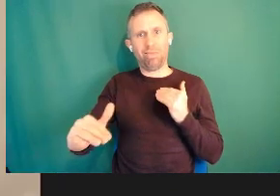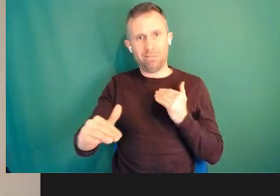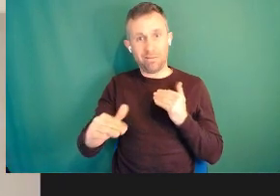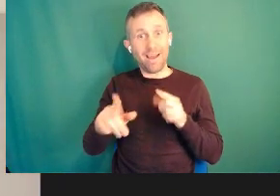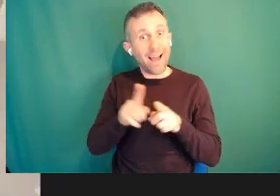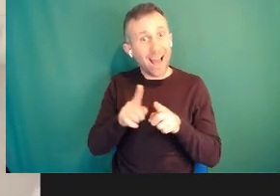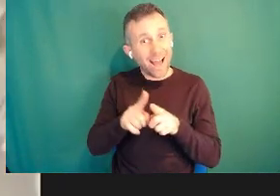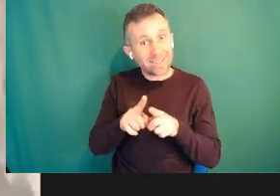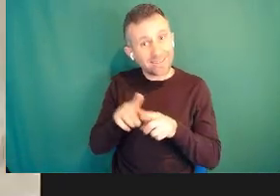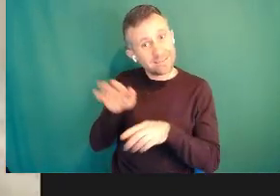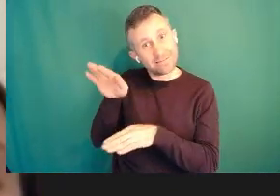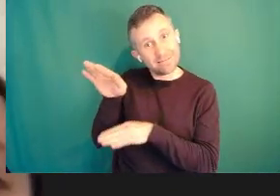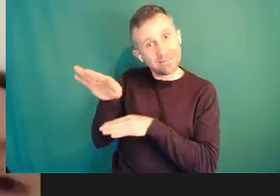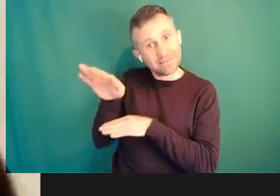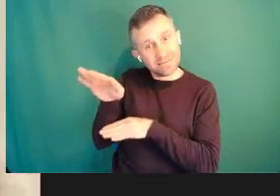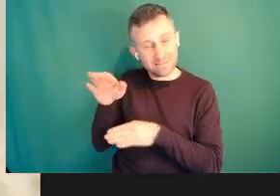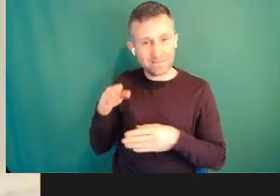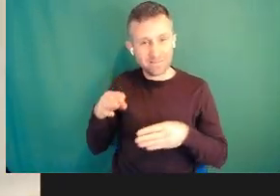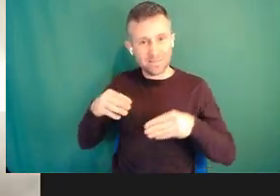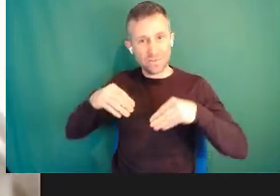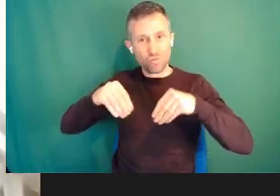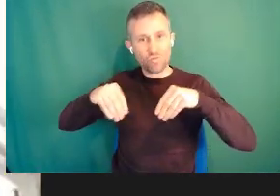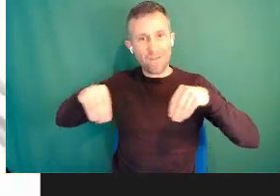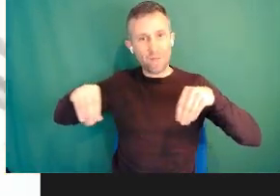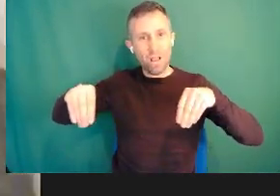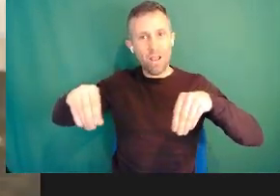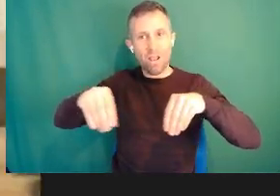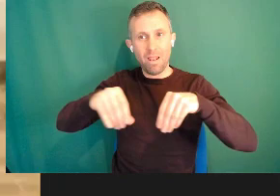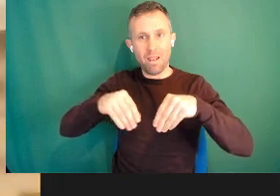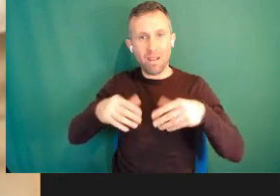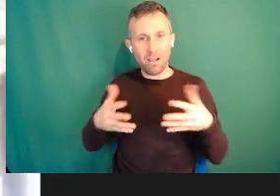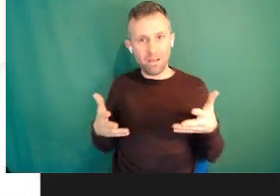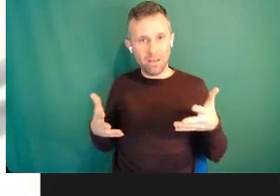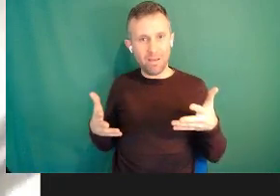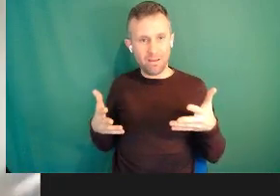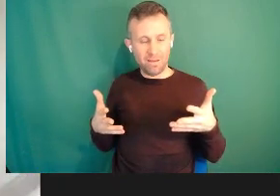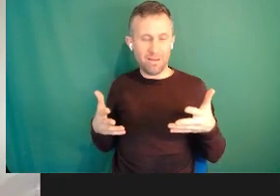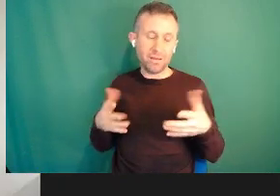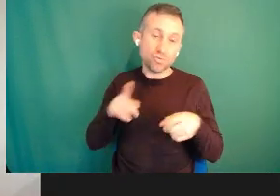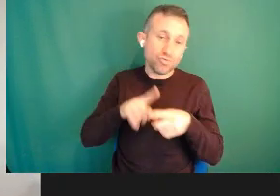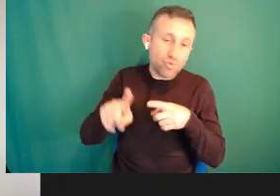do try to be as accessible as possible. And